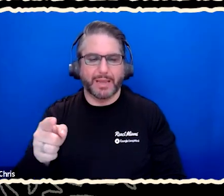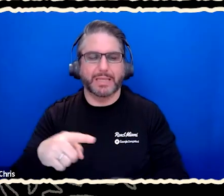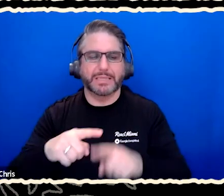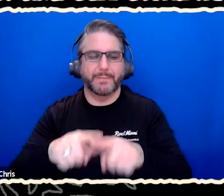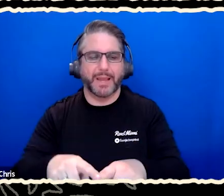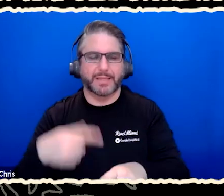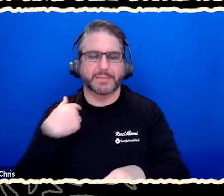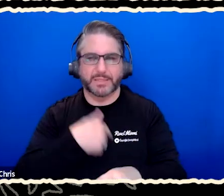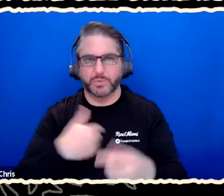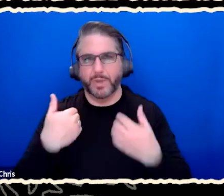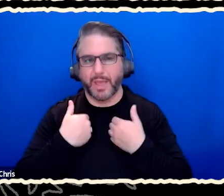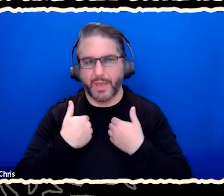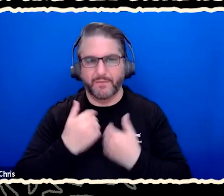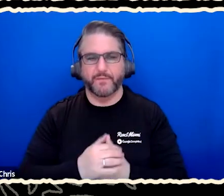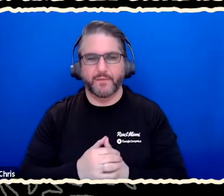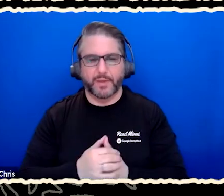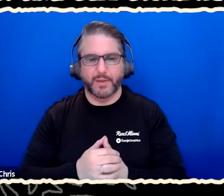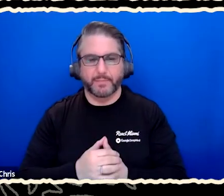could happen that